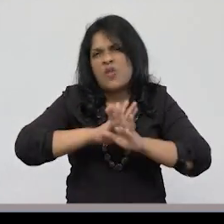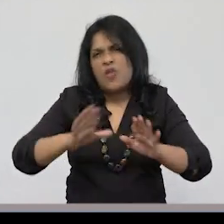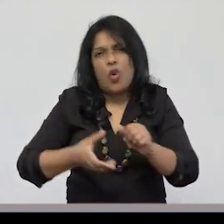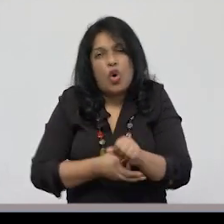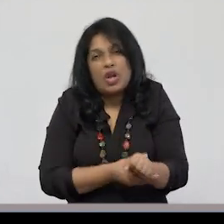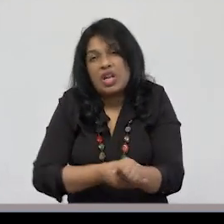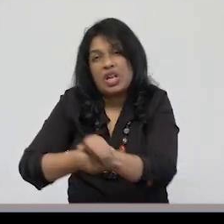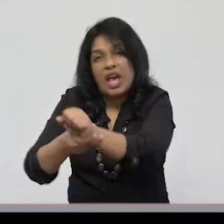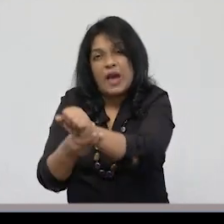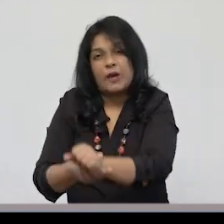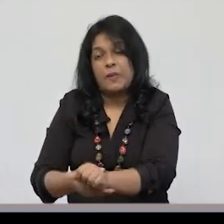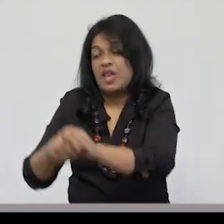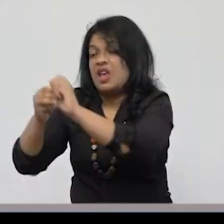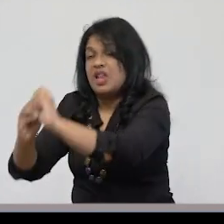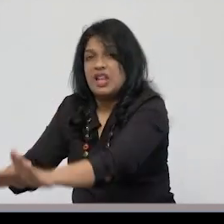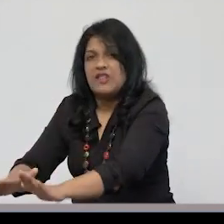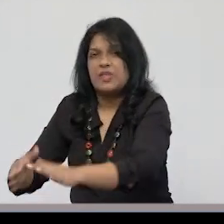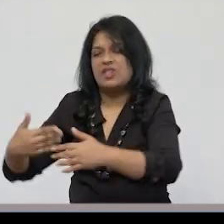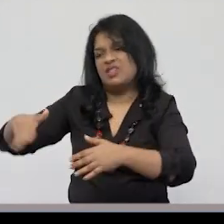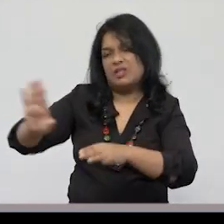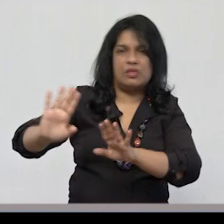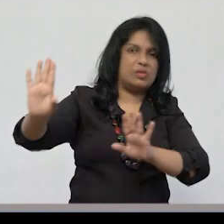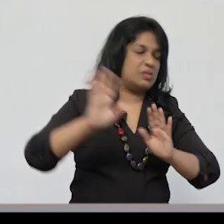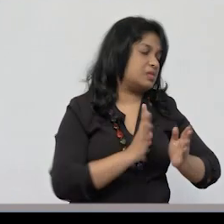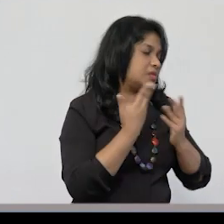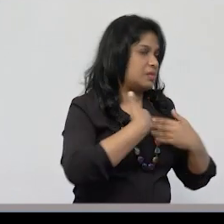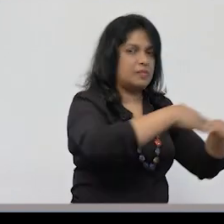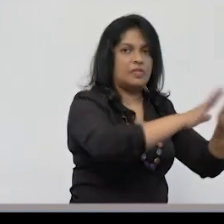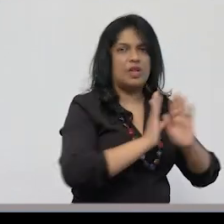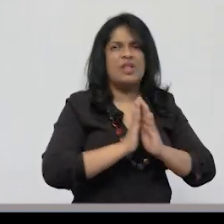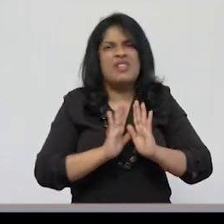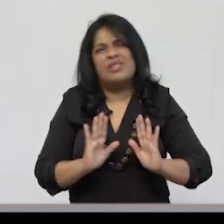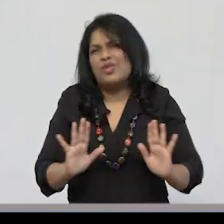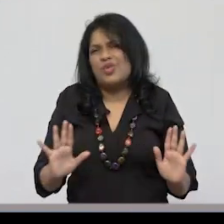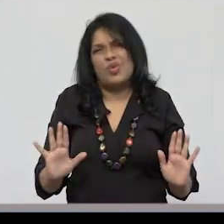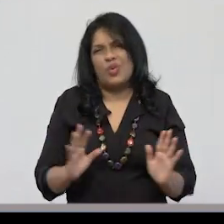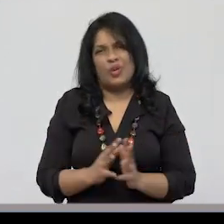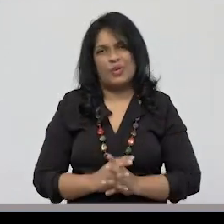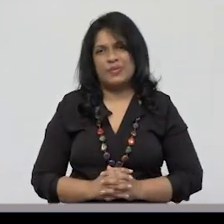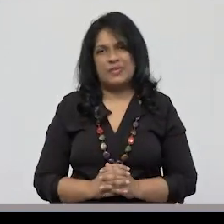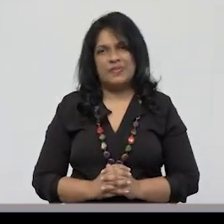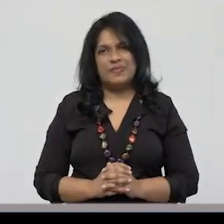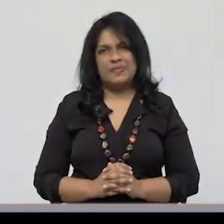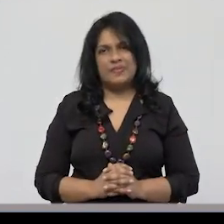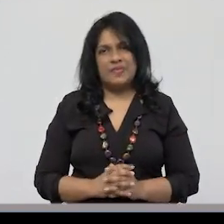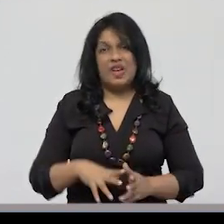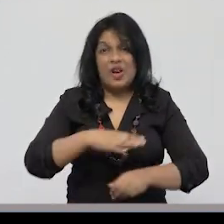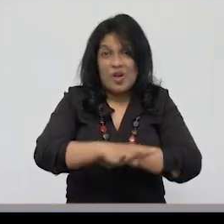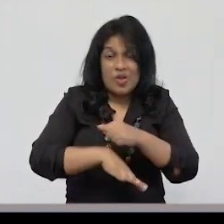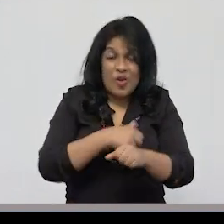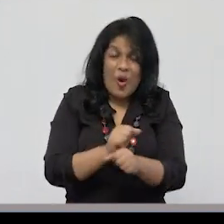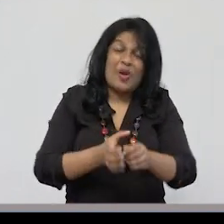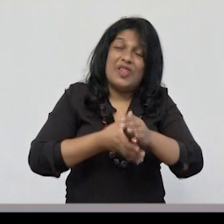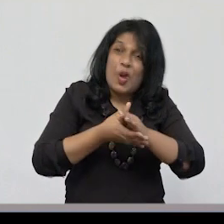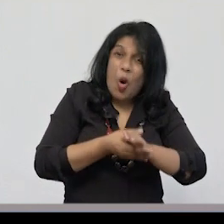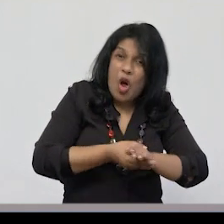God will never take you to a place or take you down a certain path and get you to commit, and you know it's God, and he'll never leave